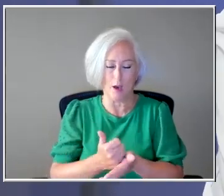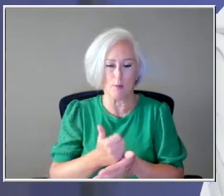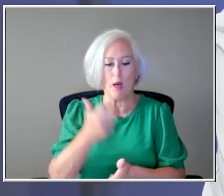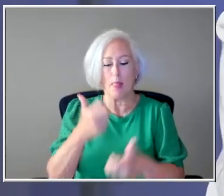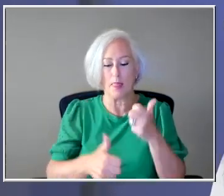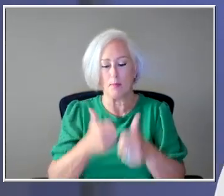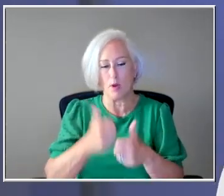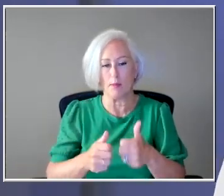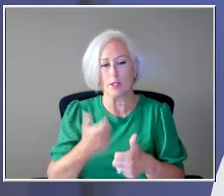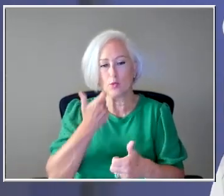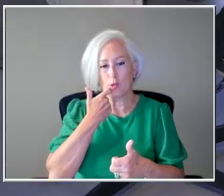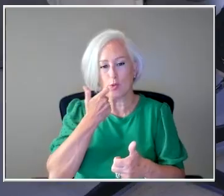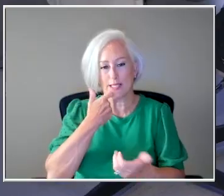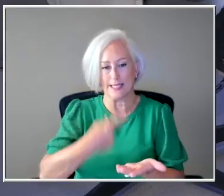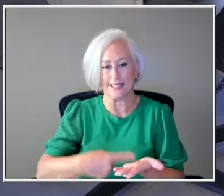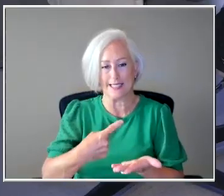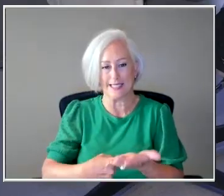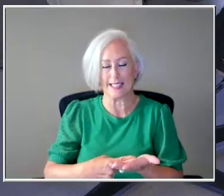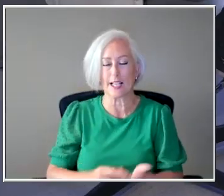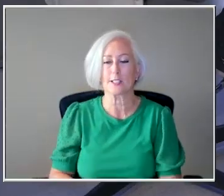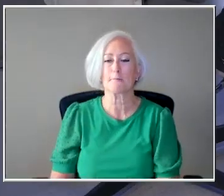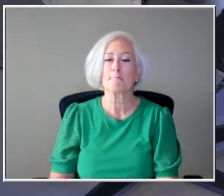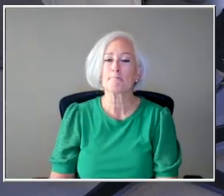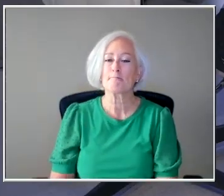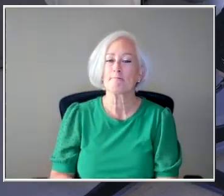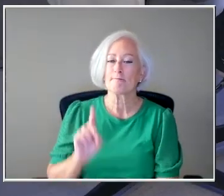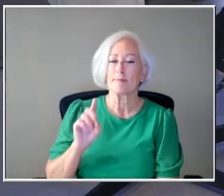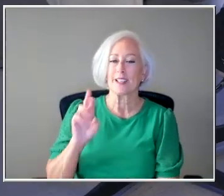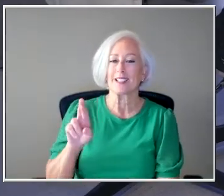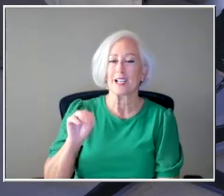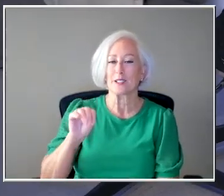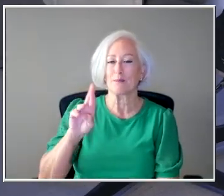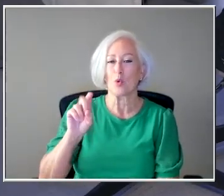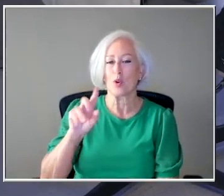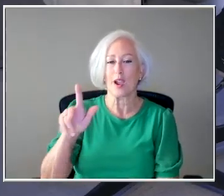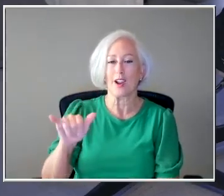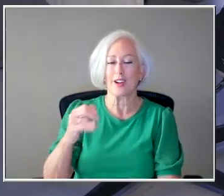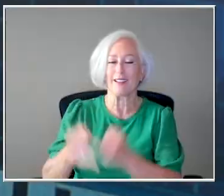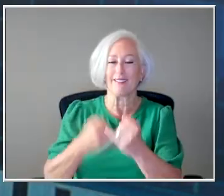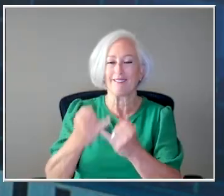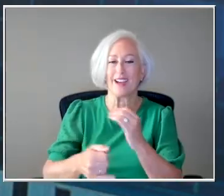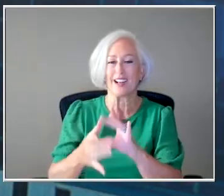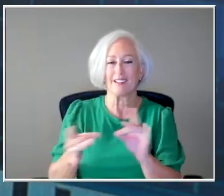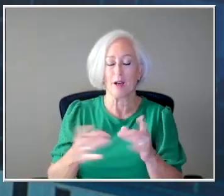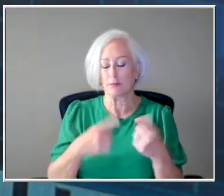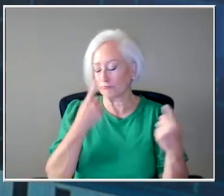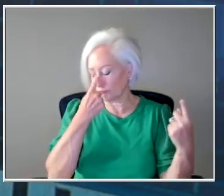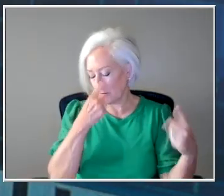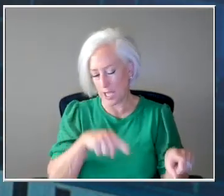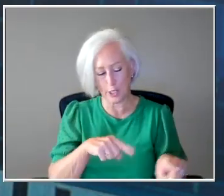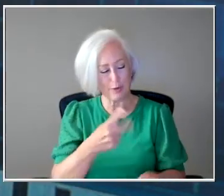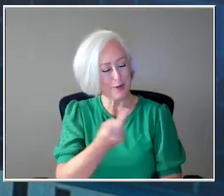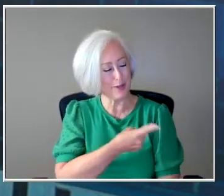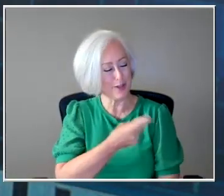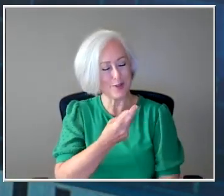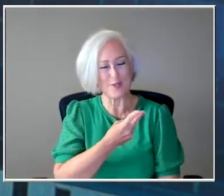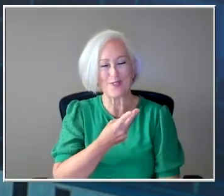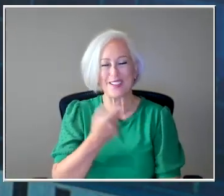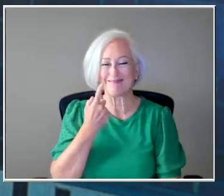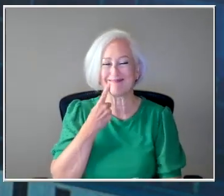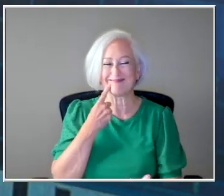discussing. Dr. Moriarty, wrap us up. What's the takeaway? Well, I agree with it. My colleagues again. I know, I leave you